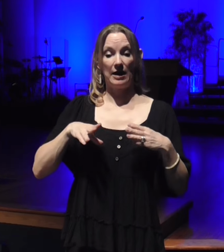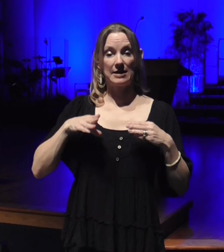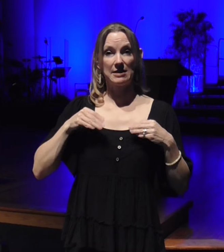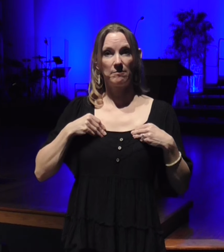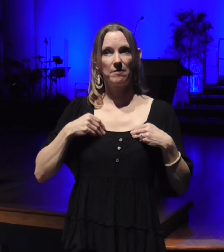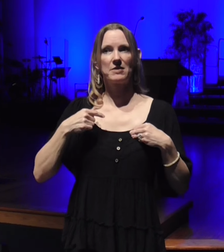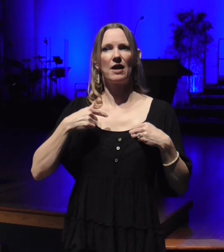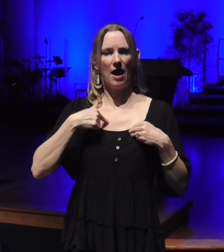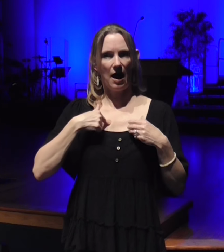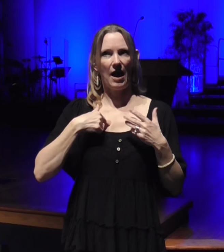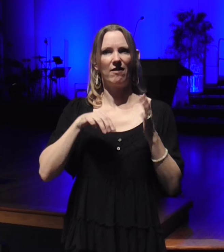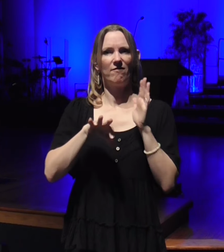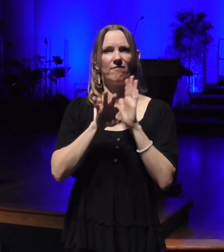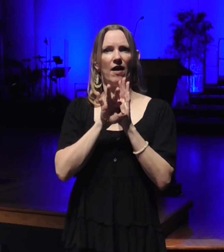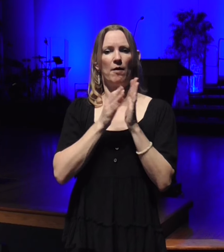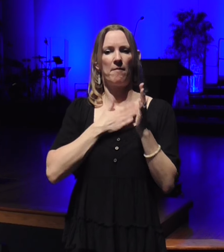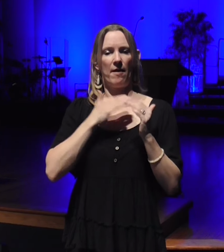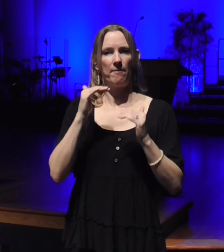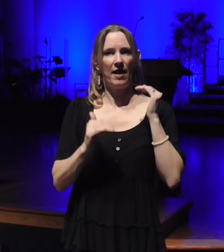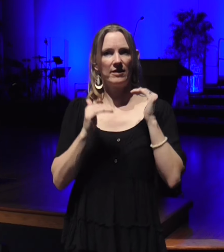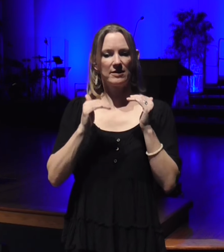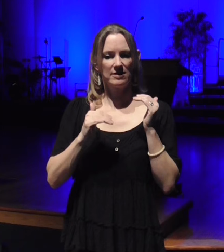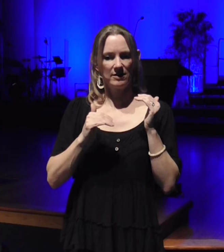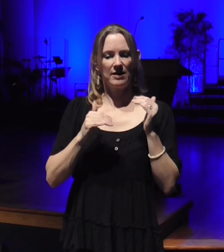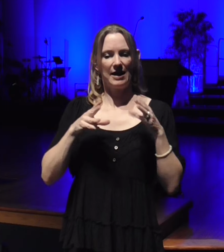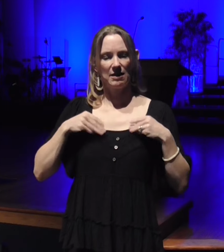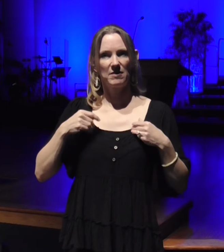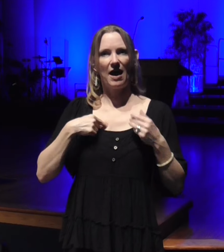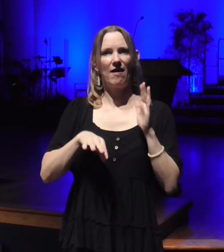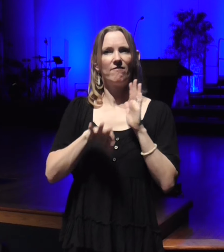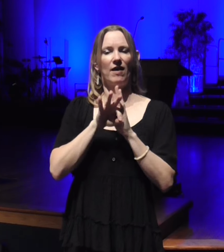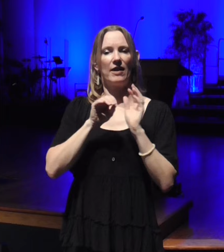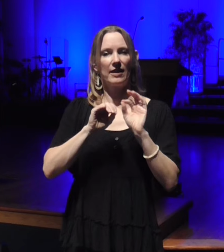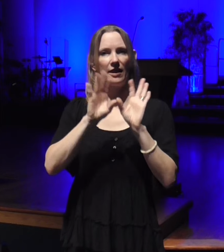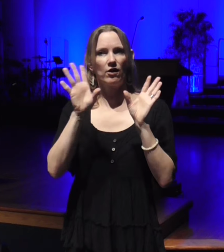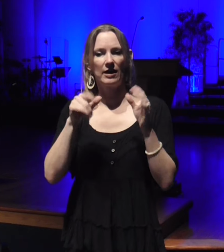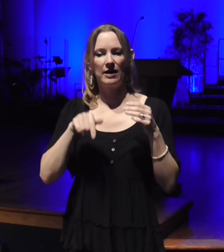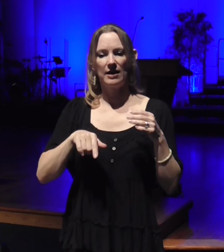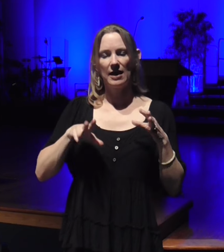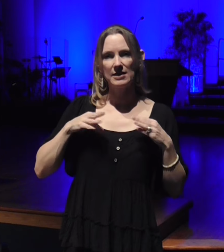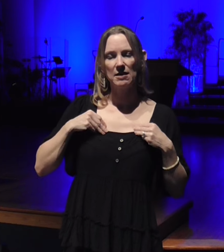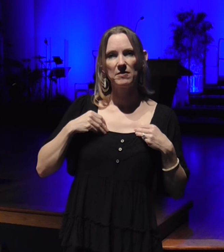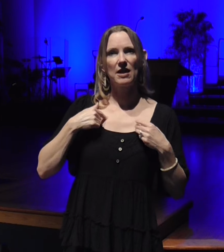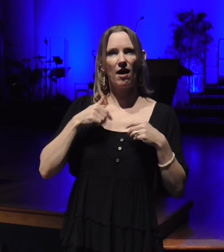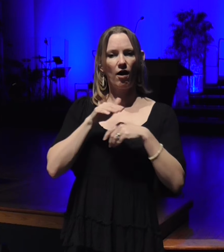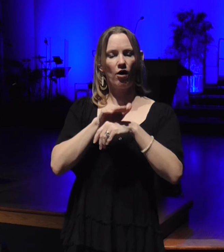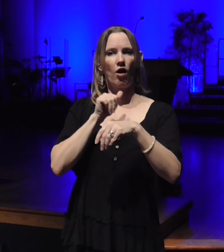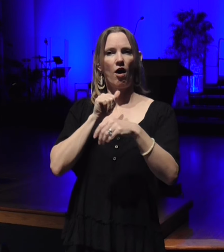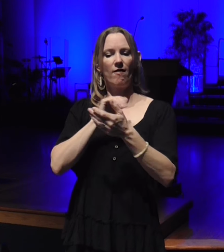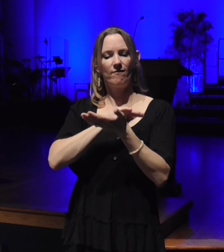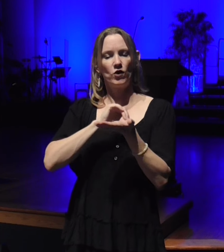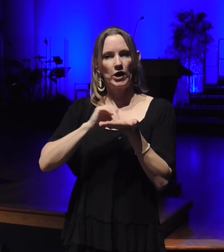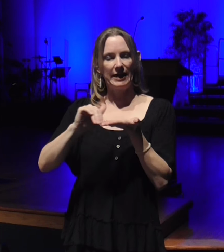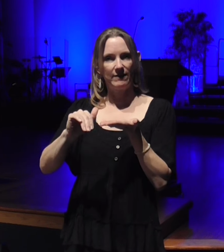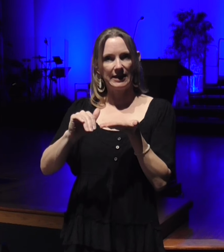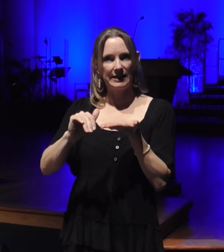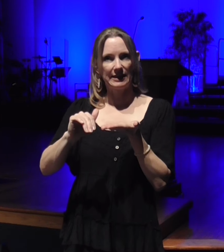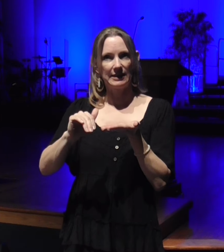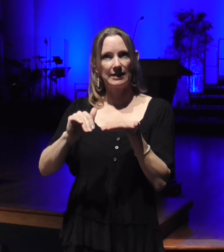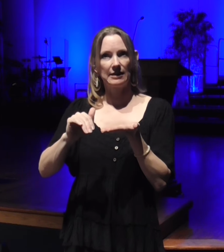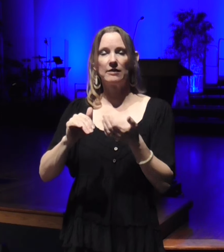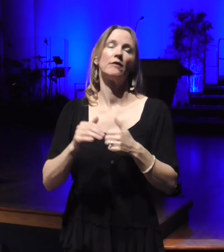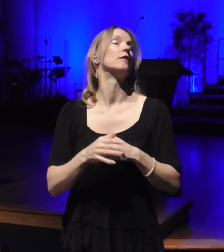I find balance. In this acceptance, I find clarity. In this acceptance, I call forth forgiveness.